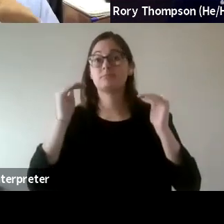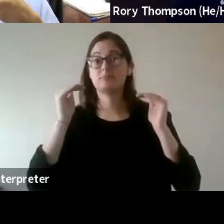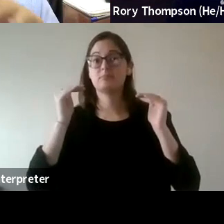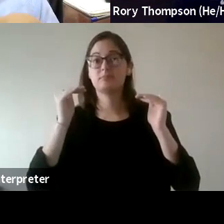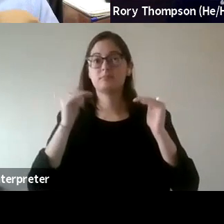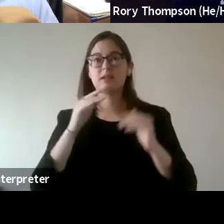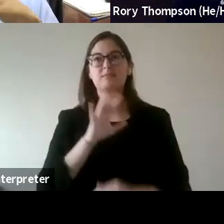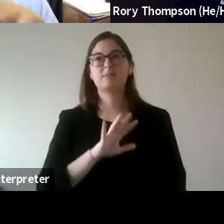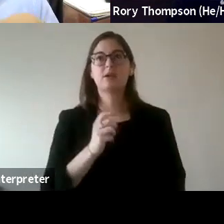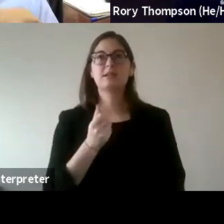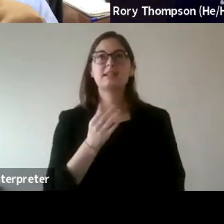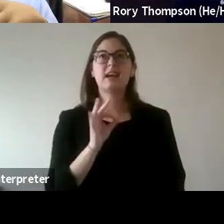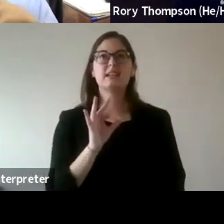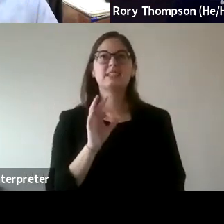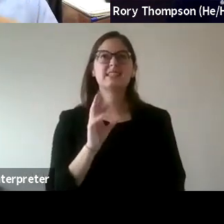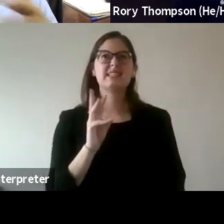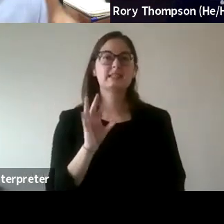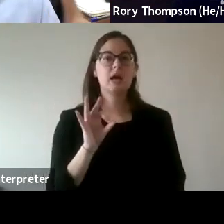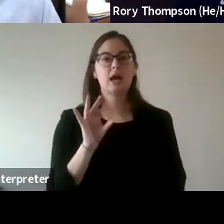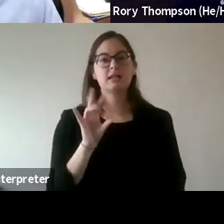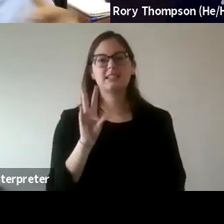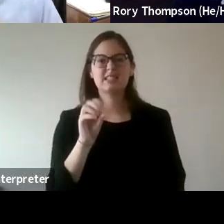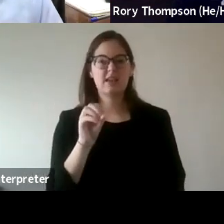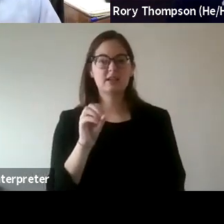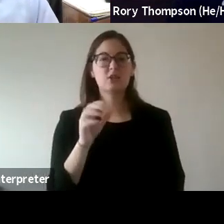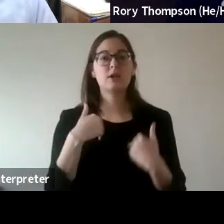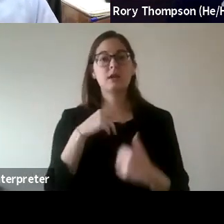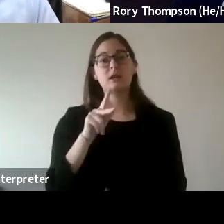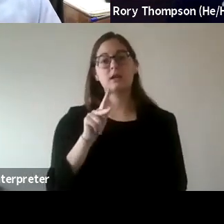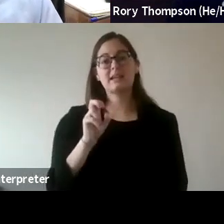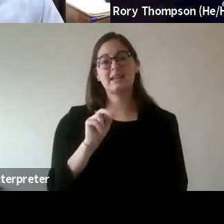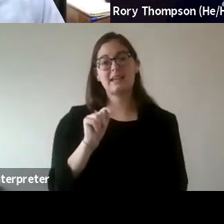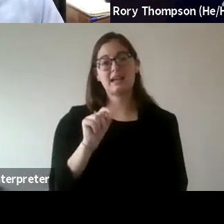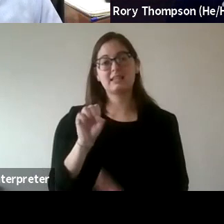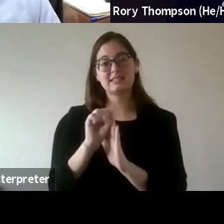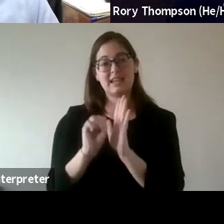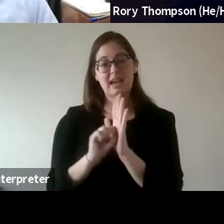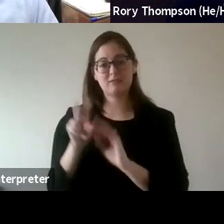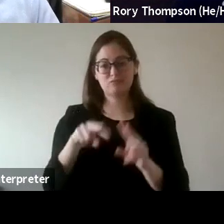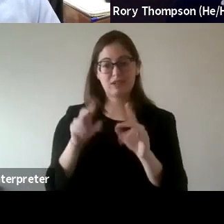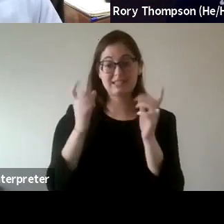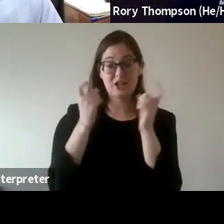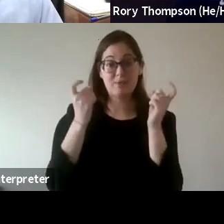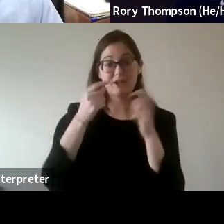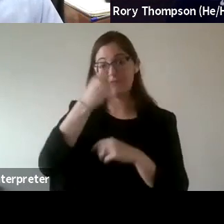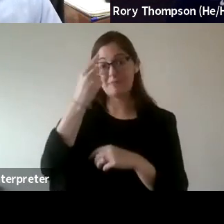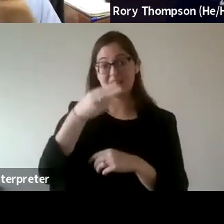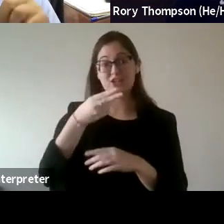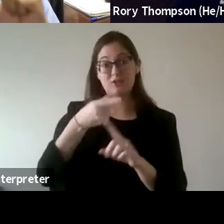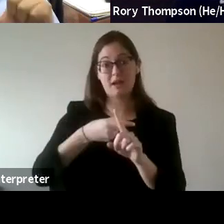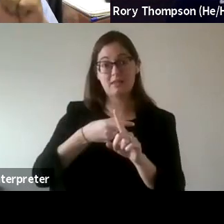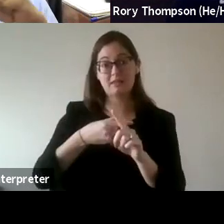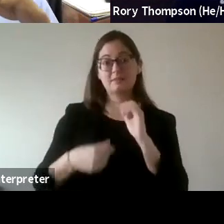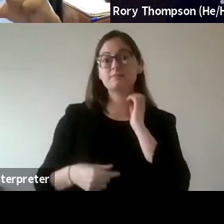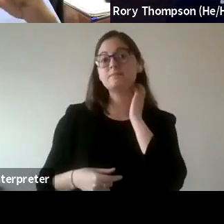about 1969, 1970, you had Kent State looking at a celebration of Black History Month. Also